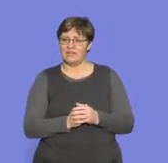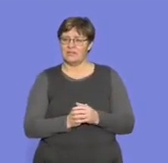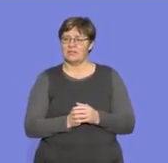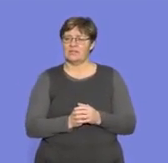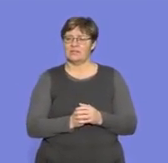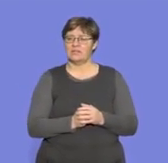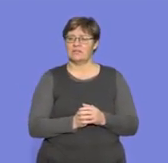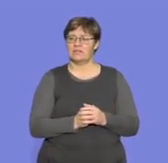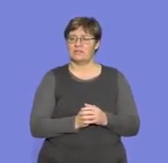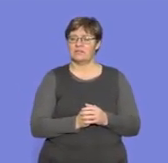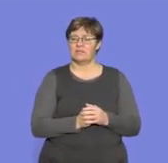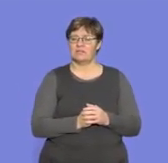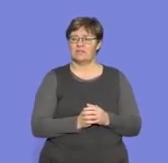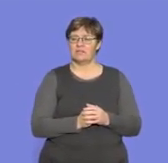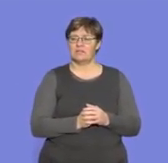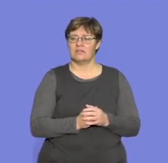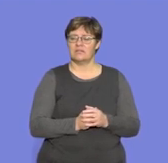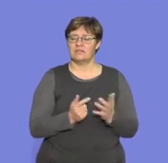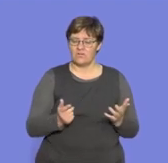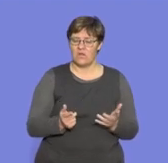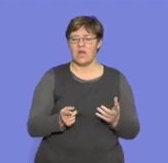so your that's Cape little bits coast of them around line along your the